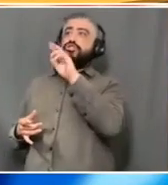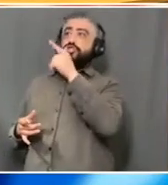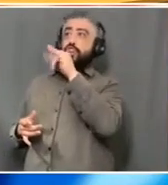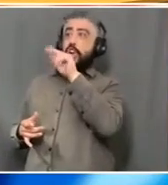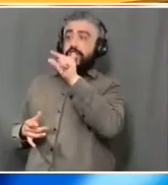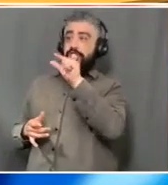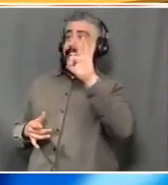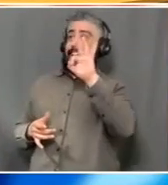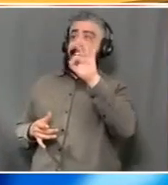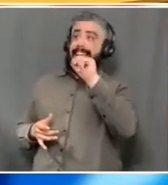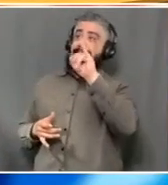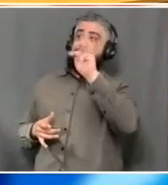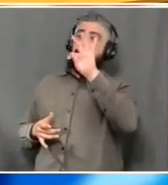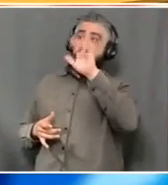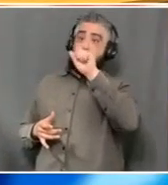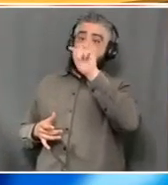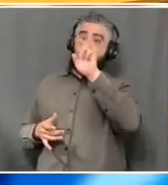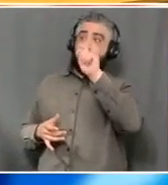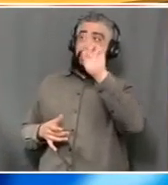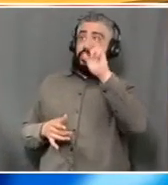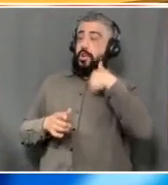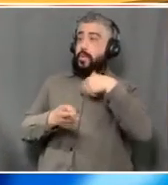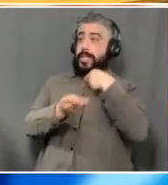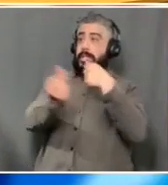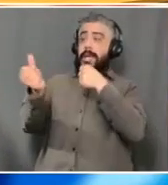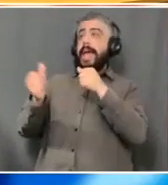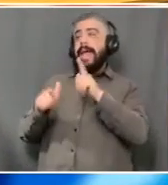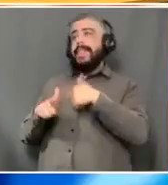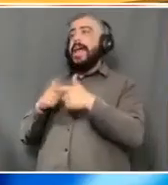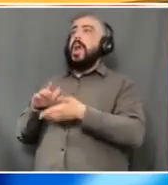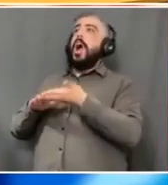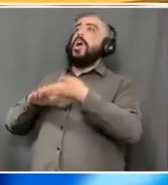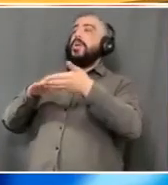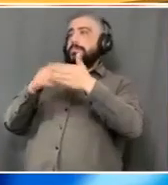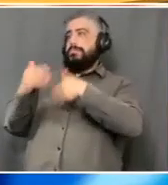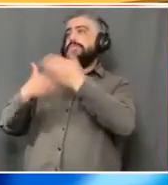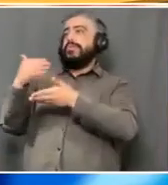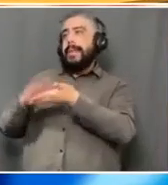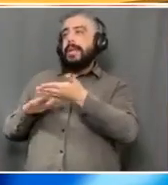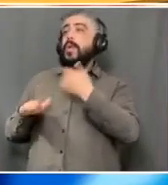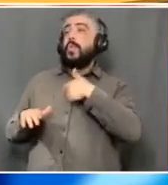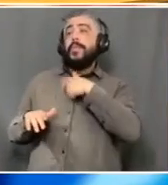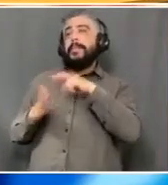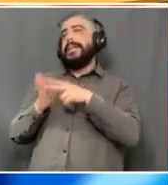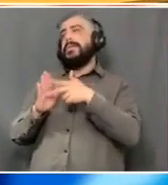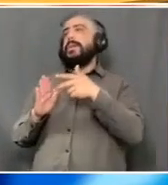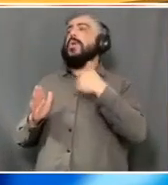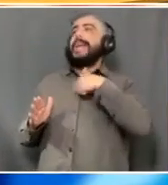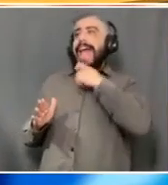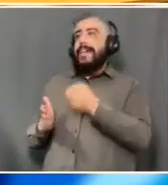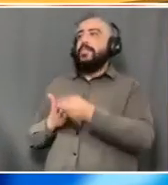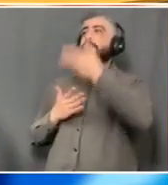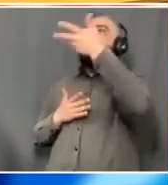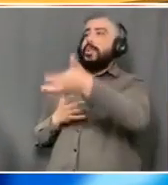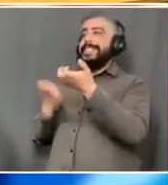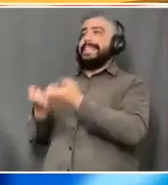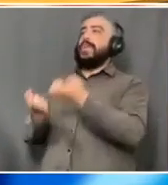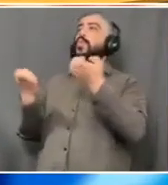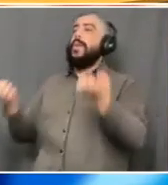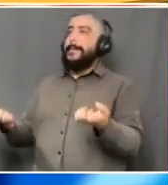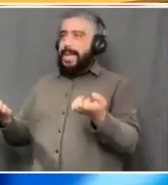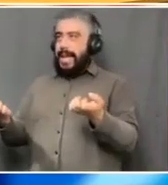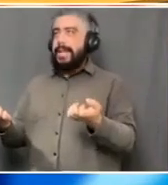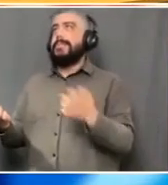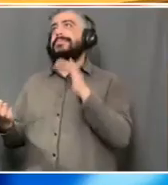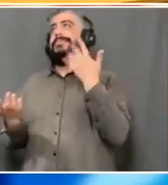And then ongoing just maintenance, which are, we have to purchase equipment, I would say